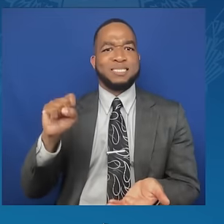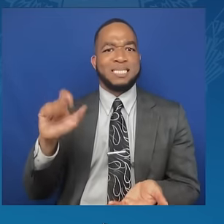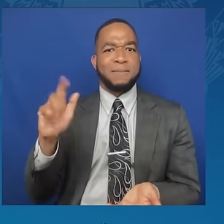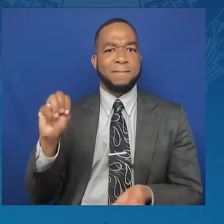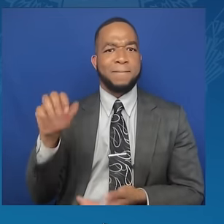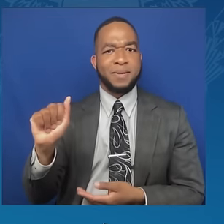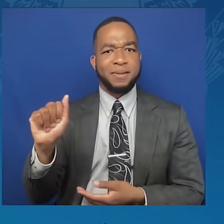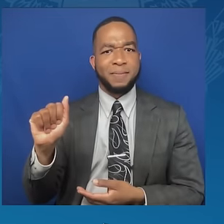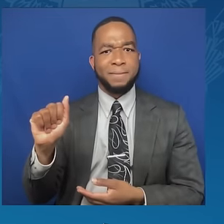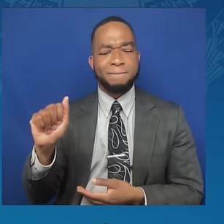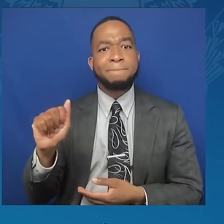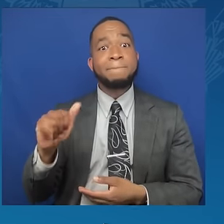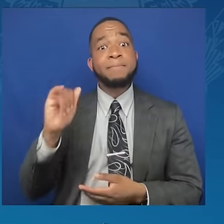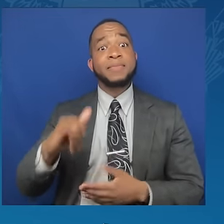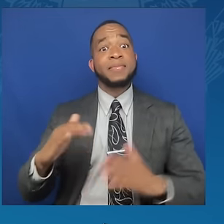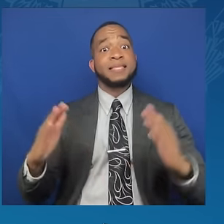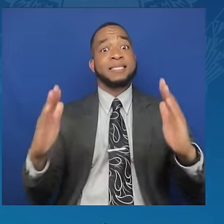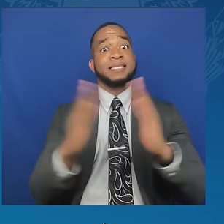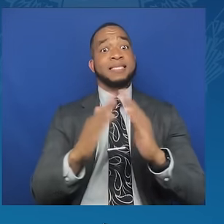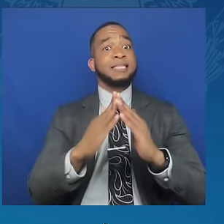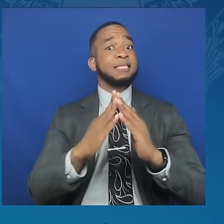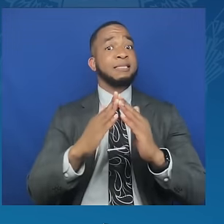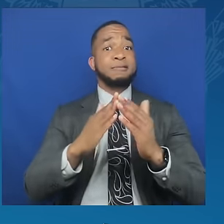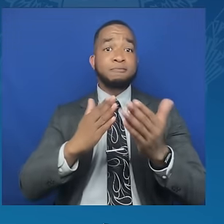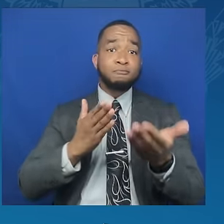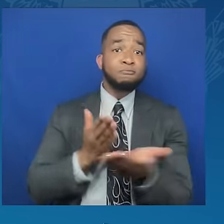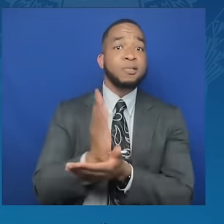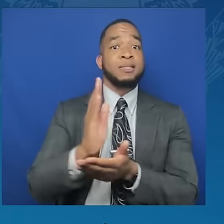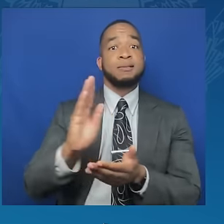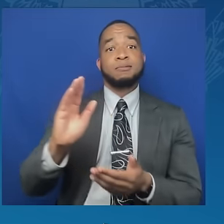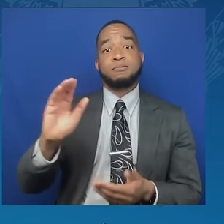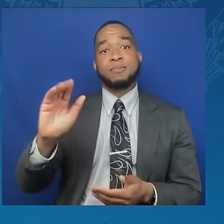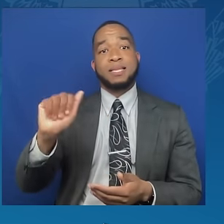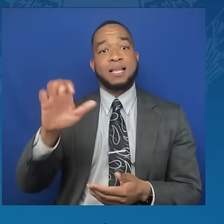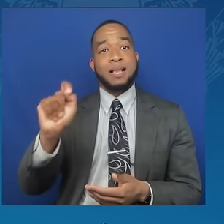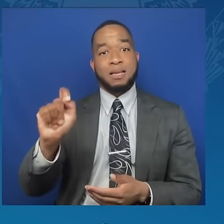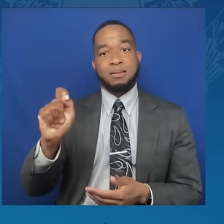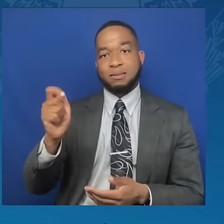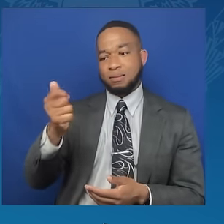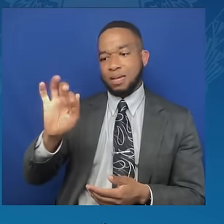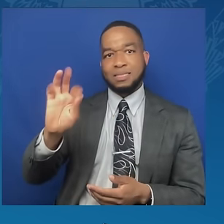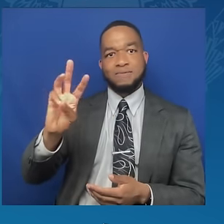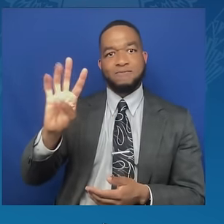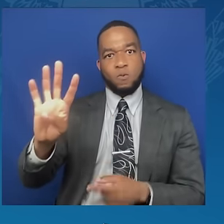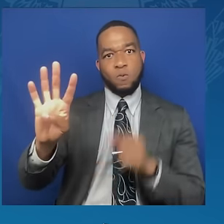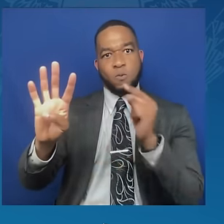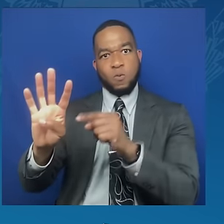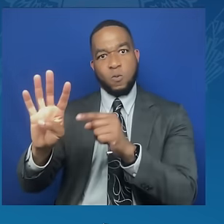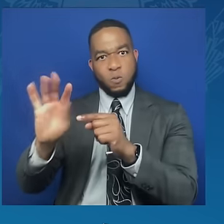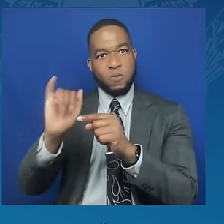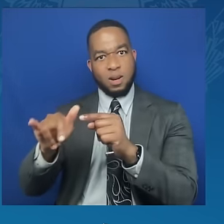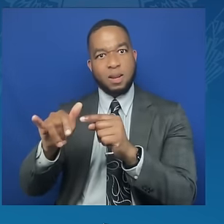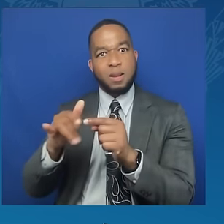1964 and the Voting Rights Act of 1965. I come from great stock.